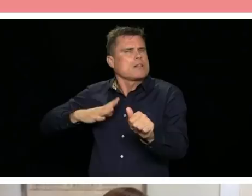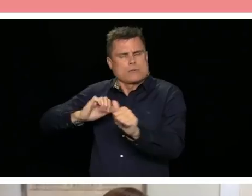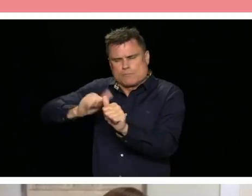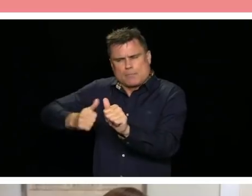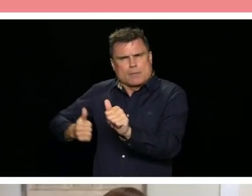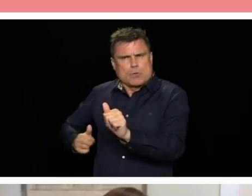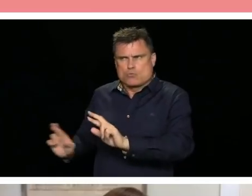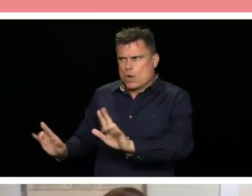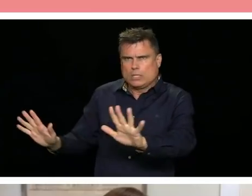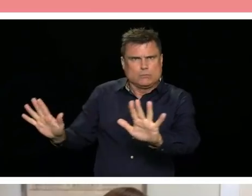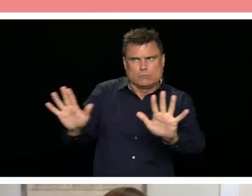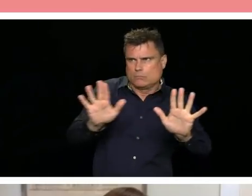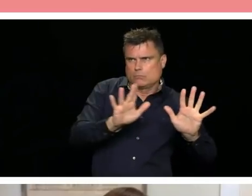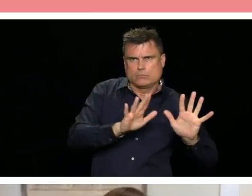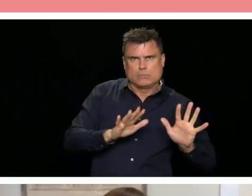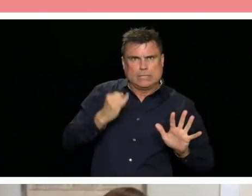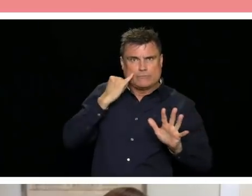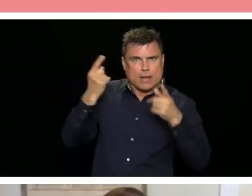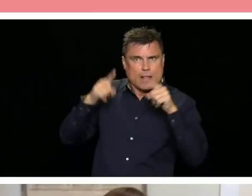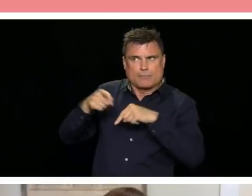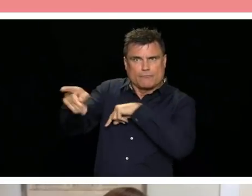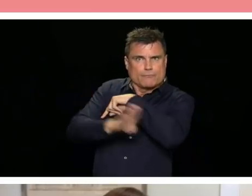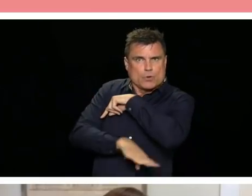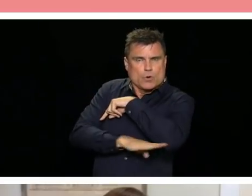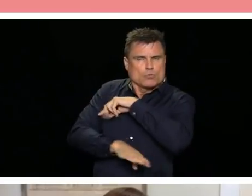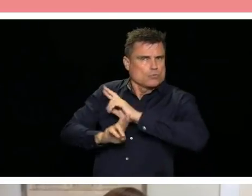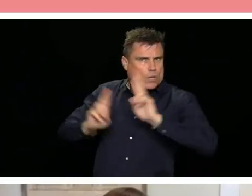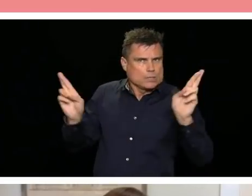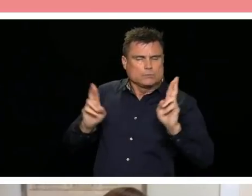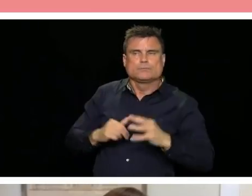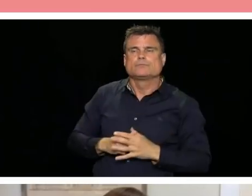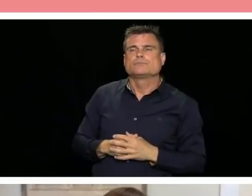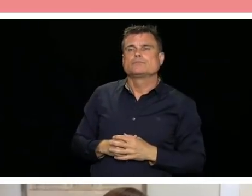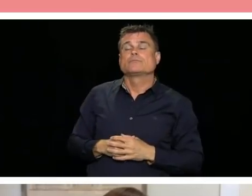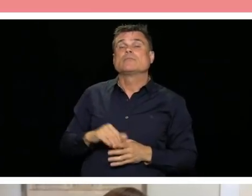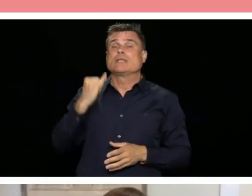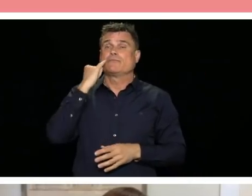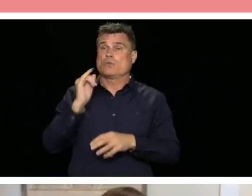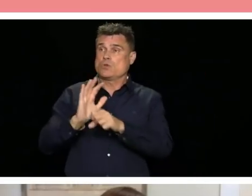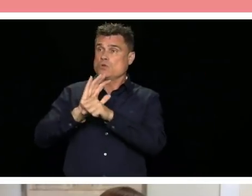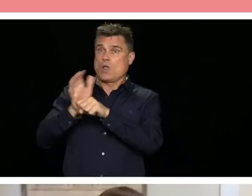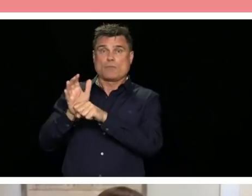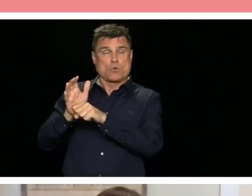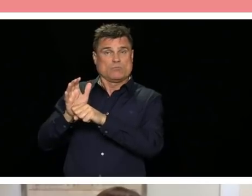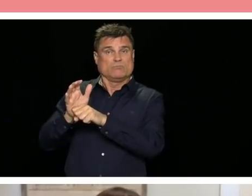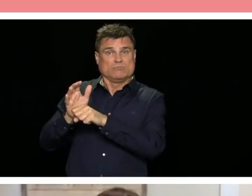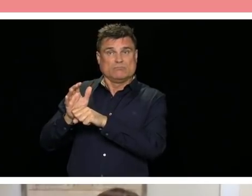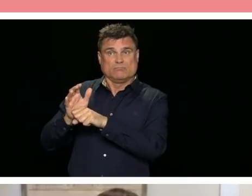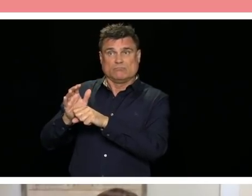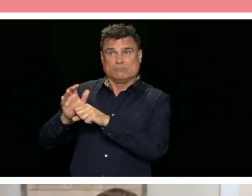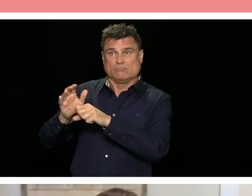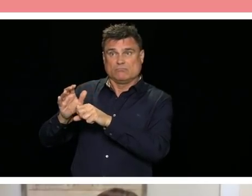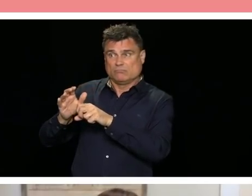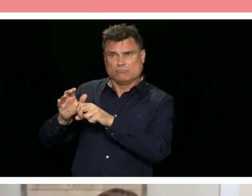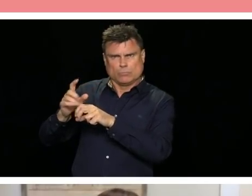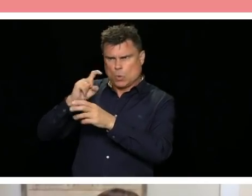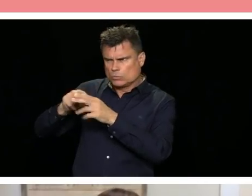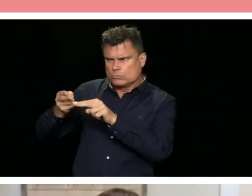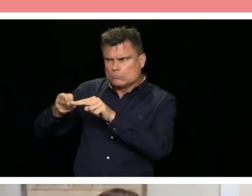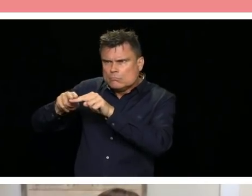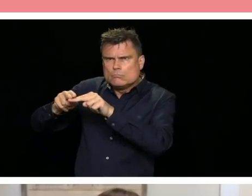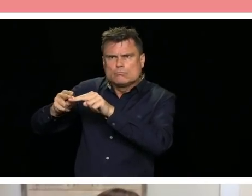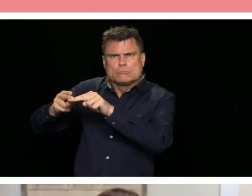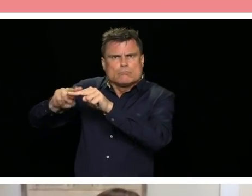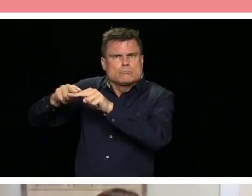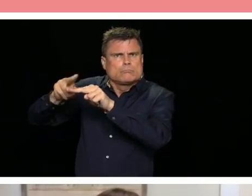early signaling if the cases start to increase and implementing measures at a population level or at a local level,